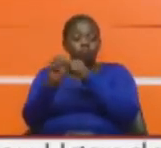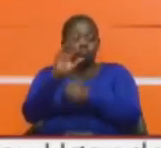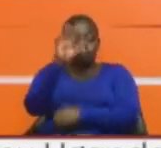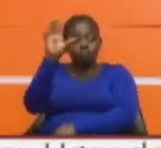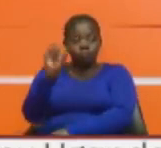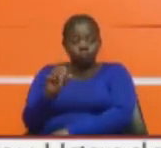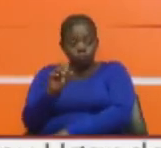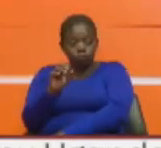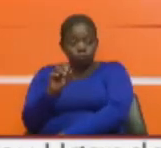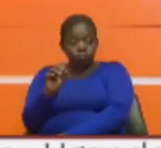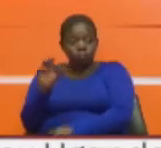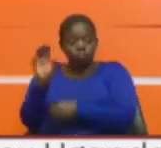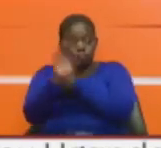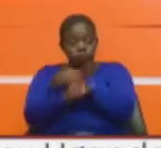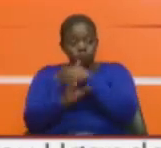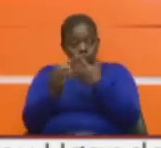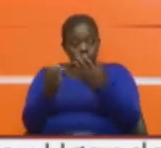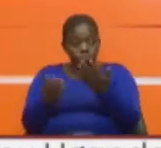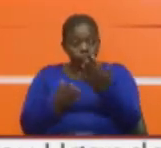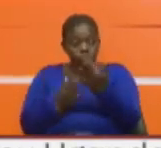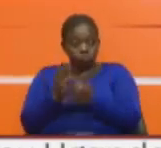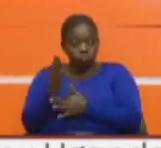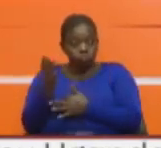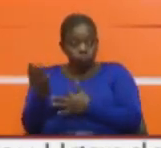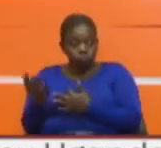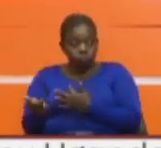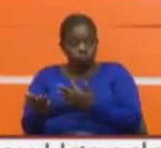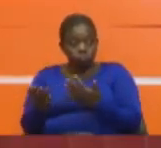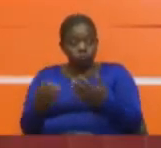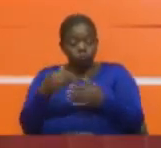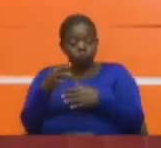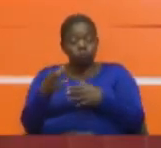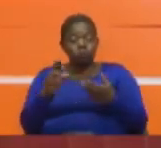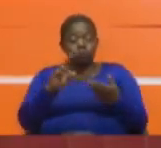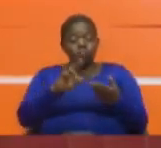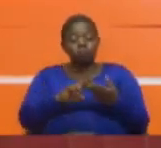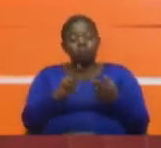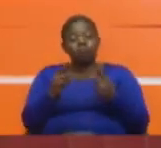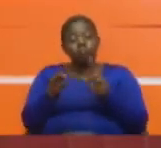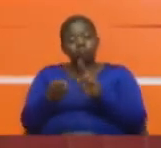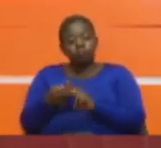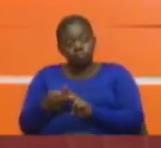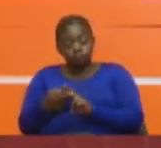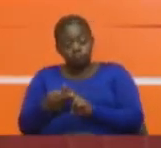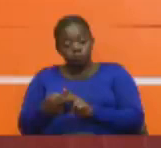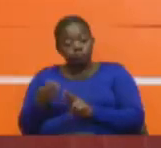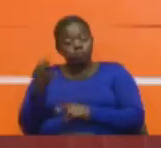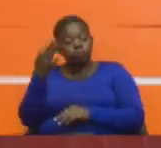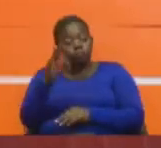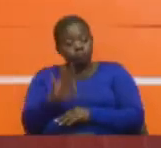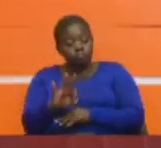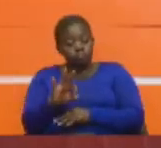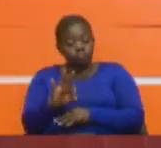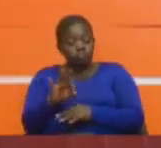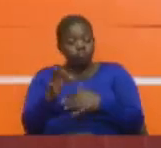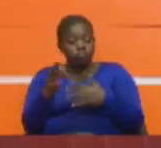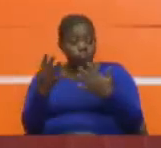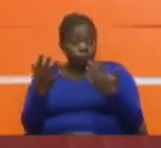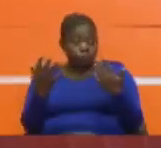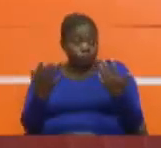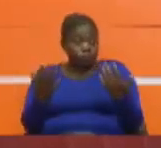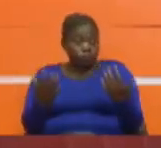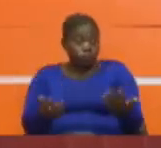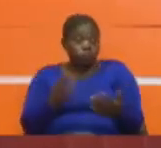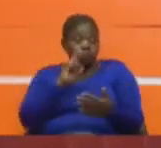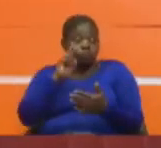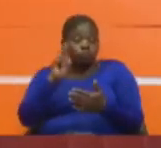to seek any breakthrough in the relations. So if there are in near future, I think if there are